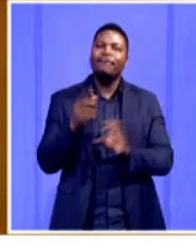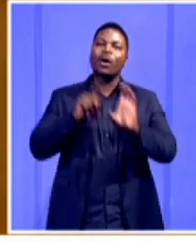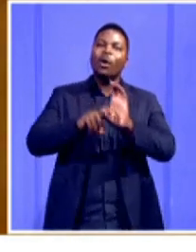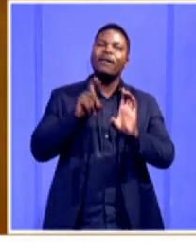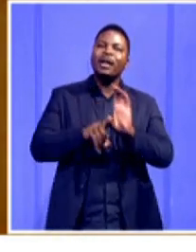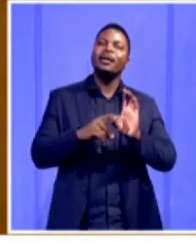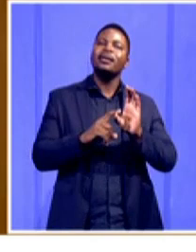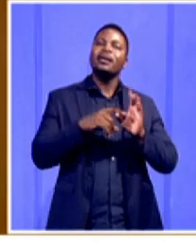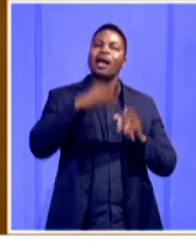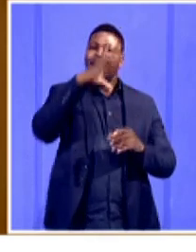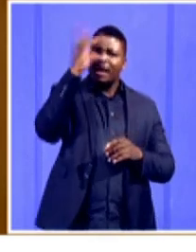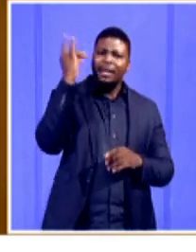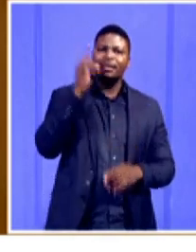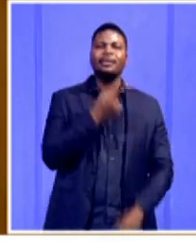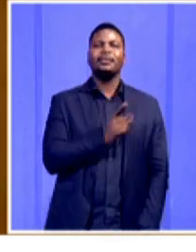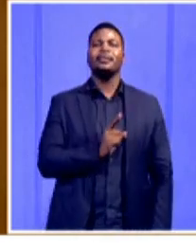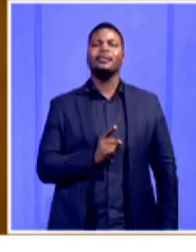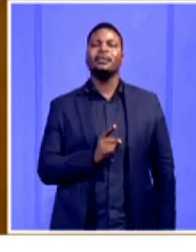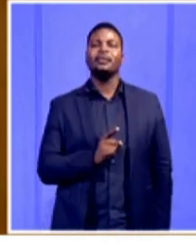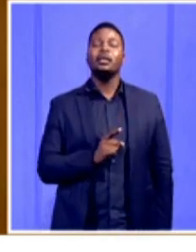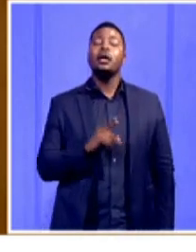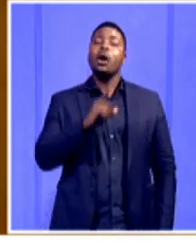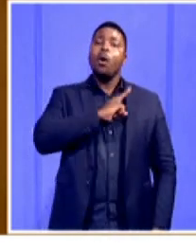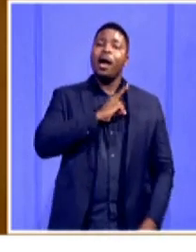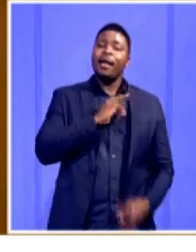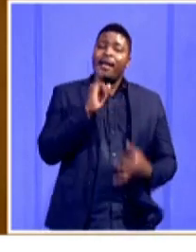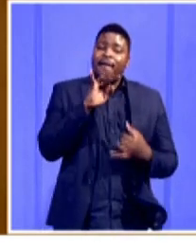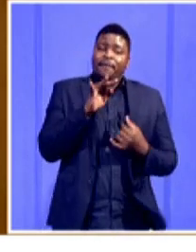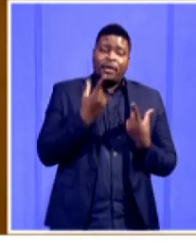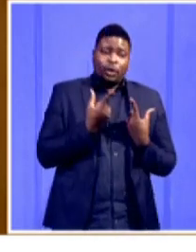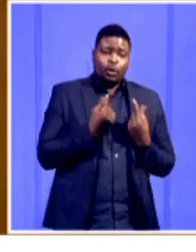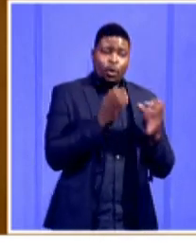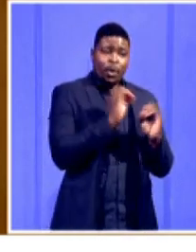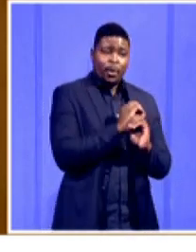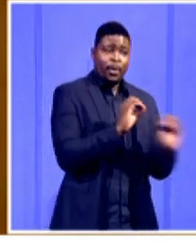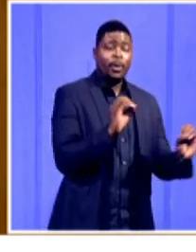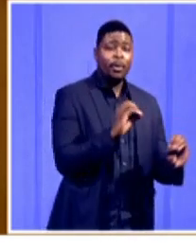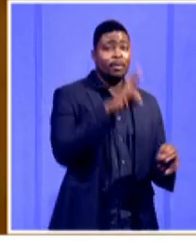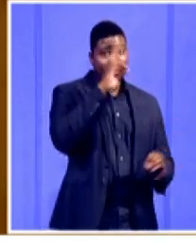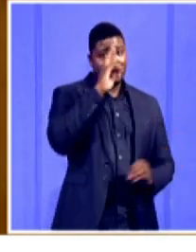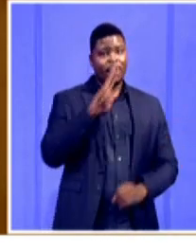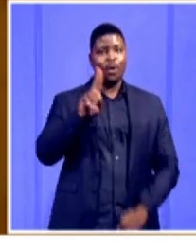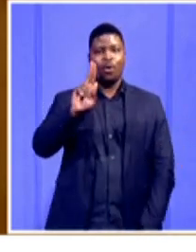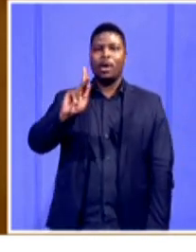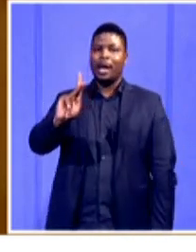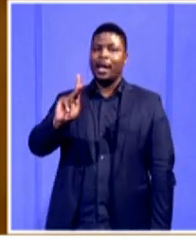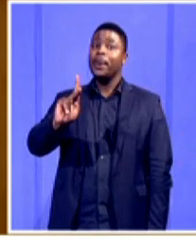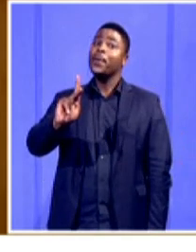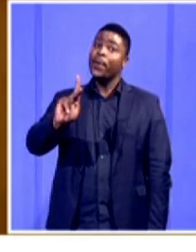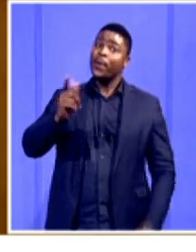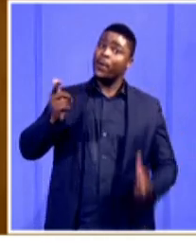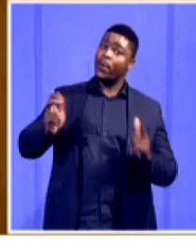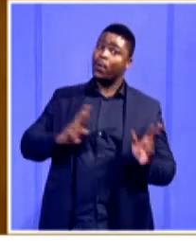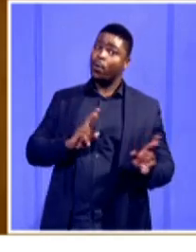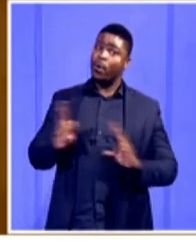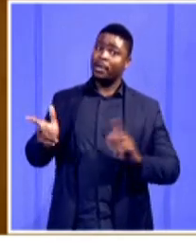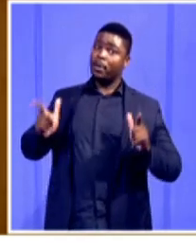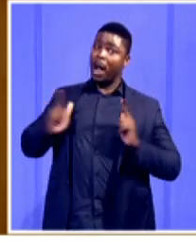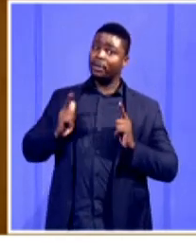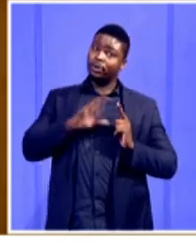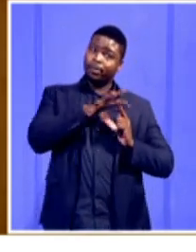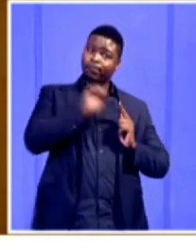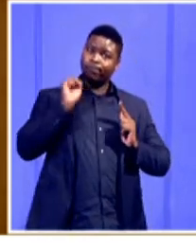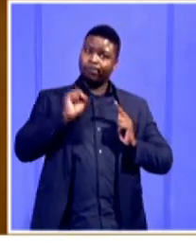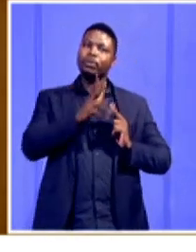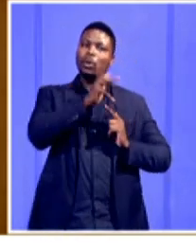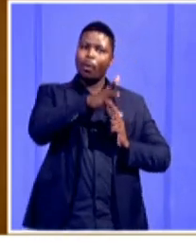Soon, because if they don't do that, the UK is going to steal them from our country, and our grannies who need to get treatment in the hospitals